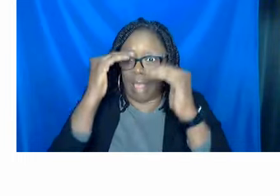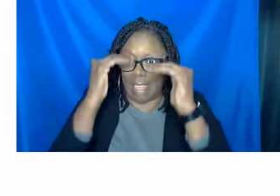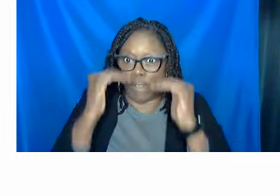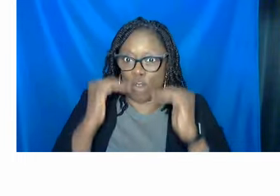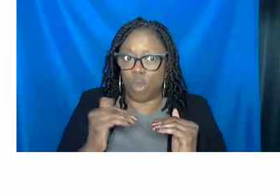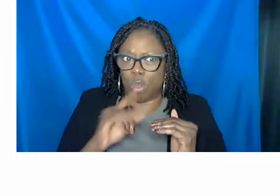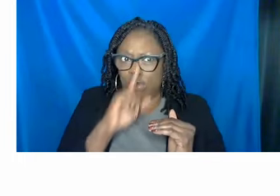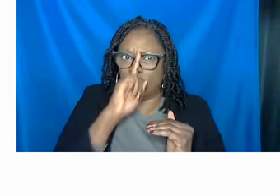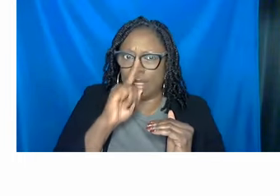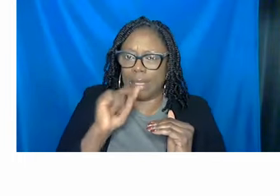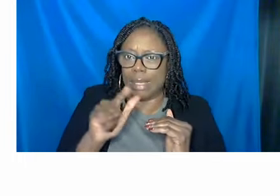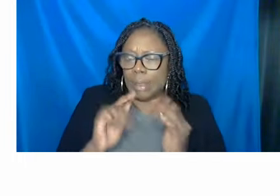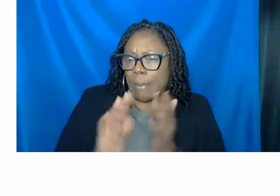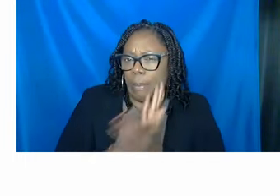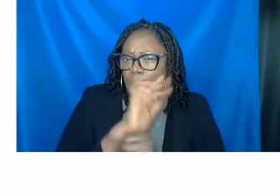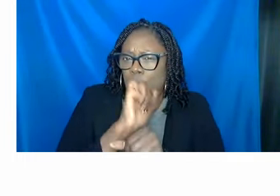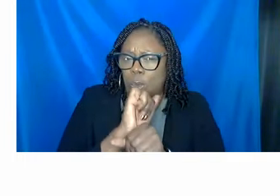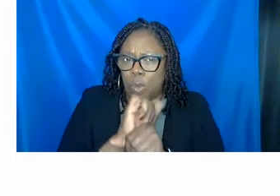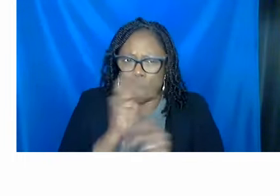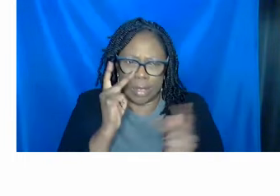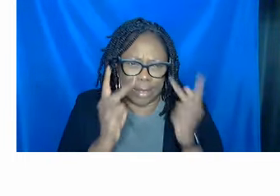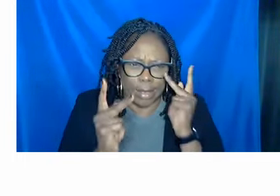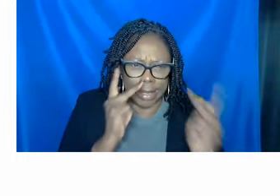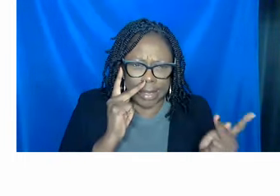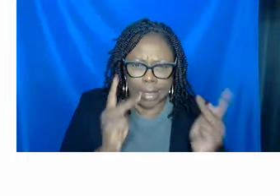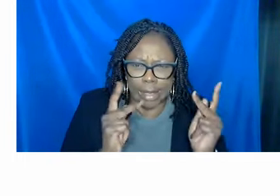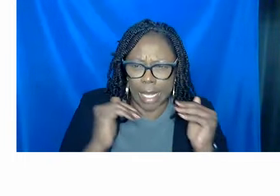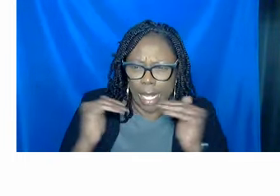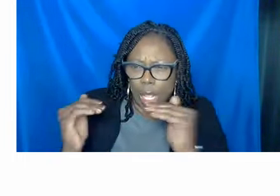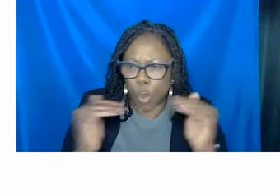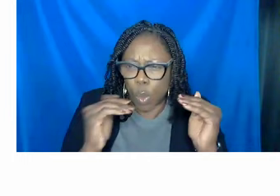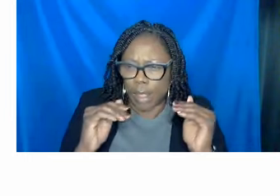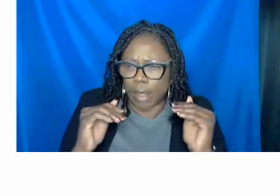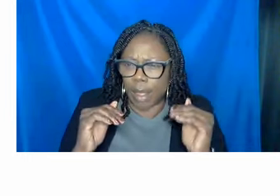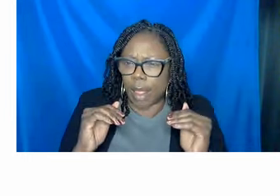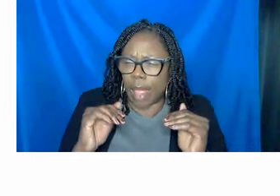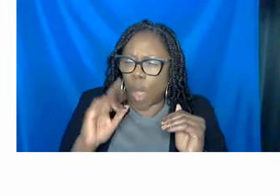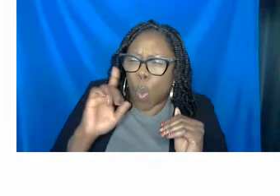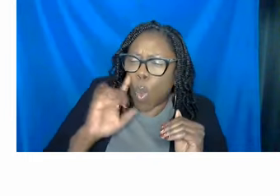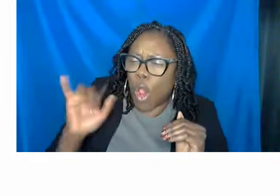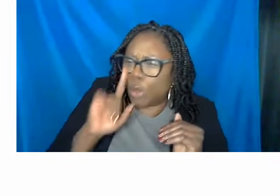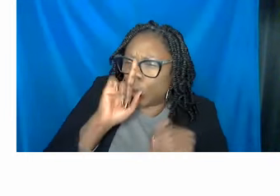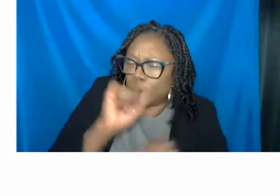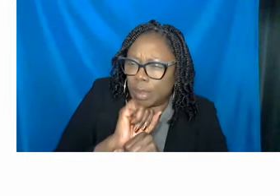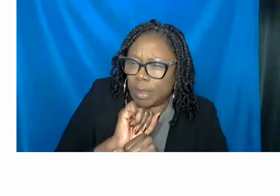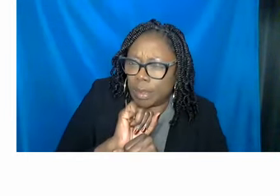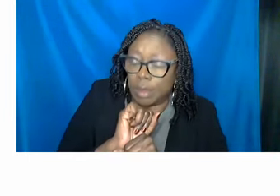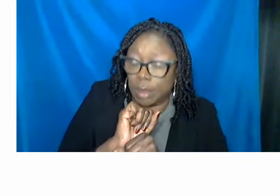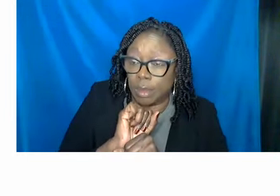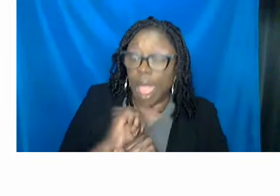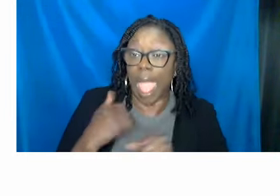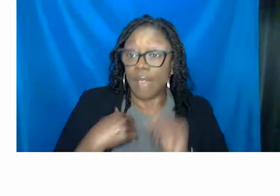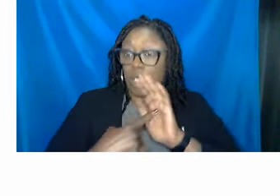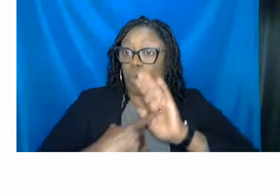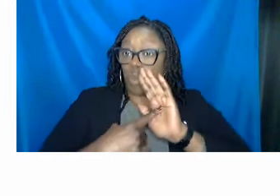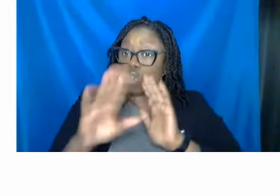literature can see and observe equity in action. And do you have similar examples, right, with